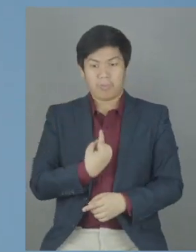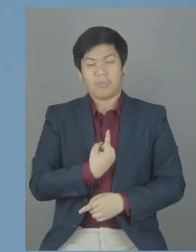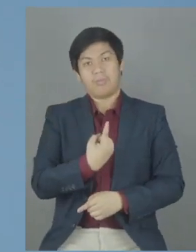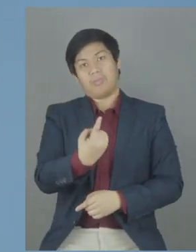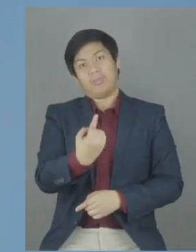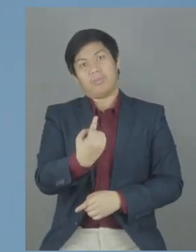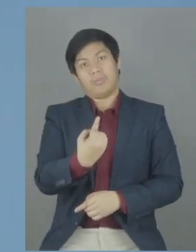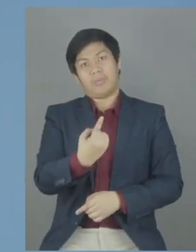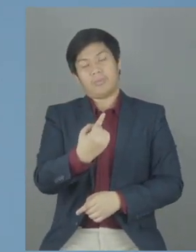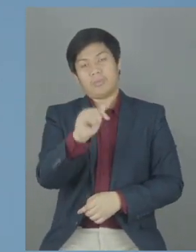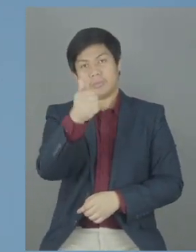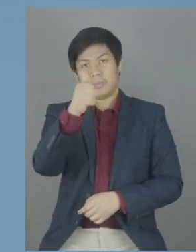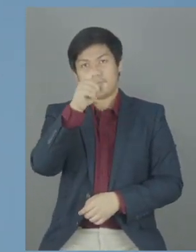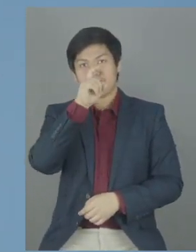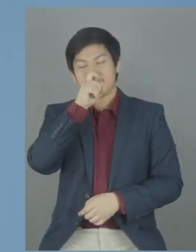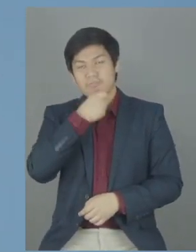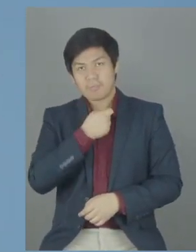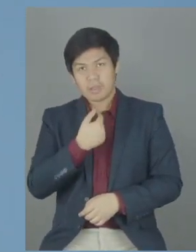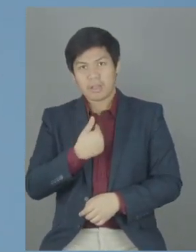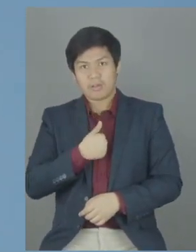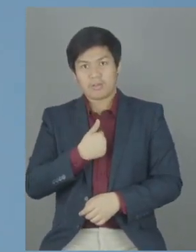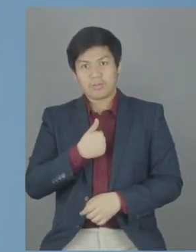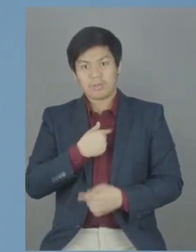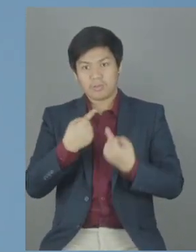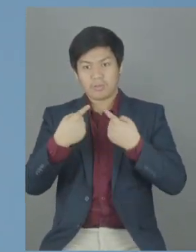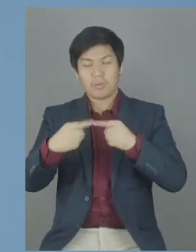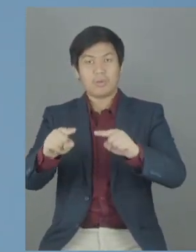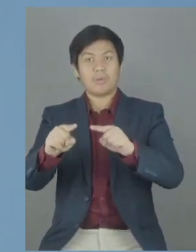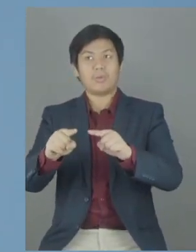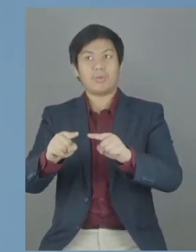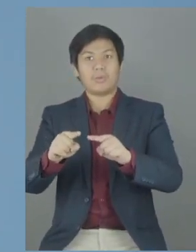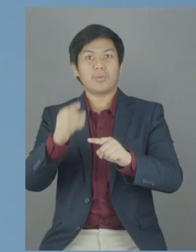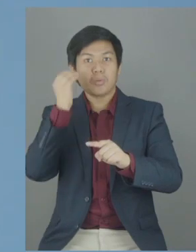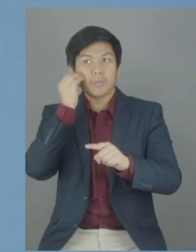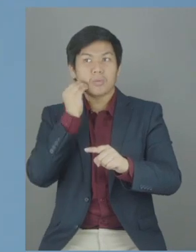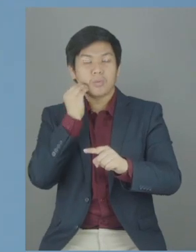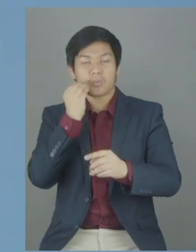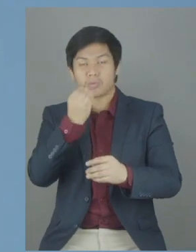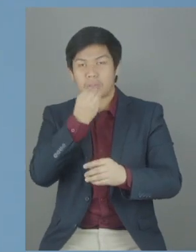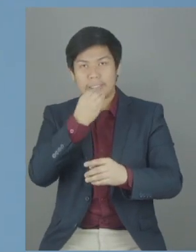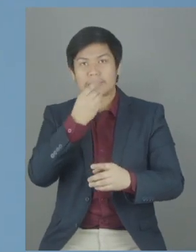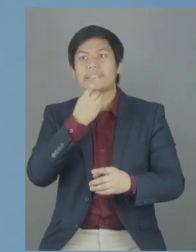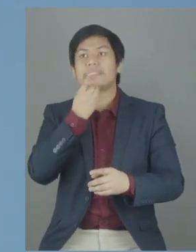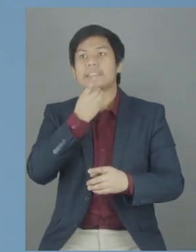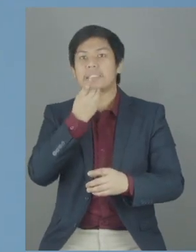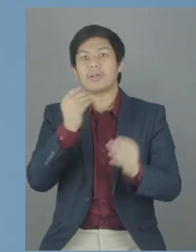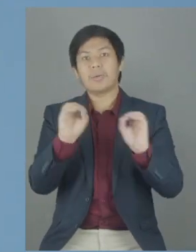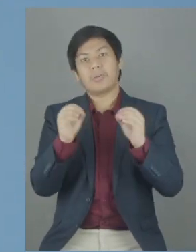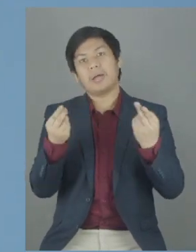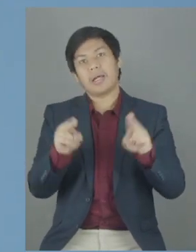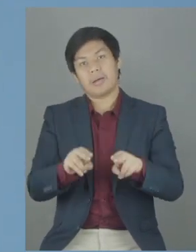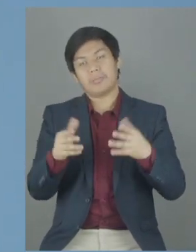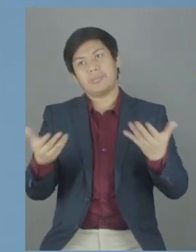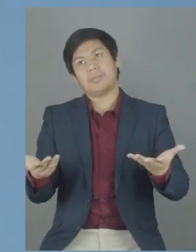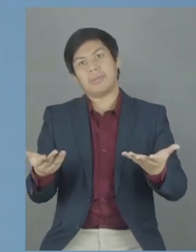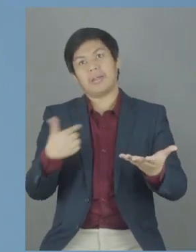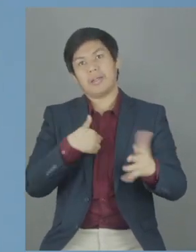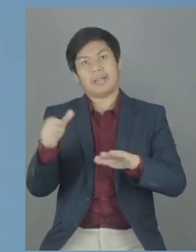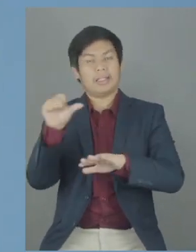A 10-year-old went there on his own, went home, ate dinner, like nothing happened. I